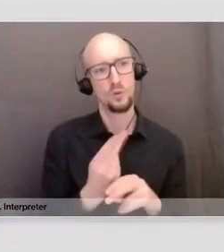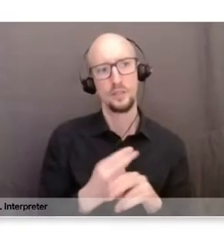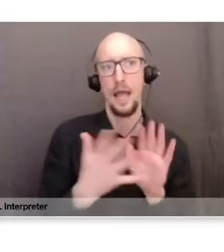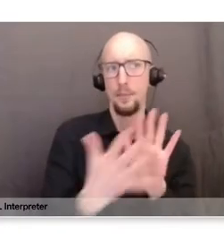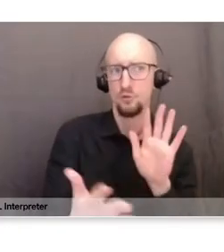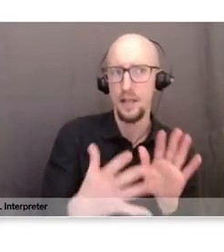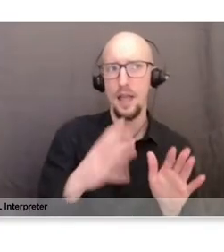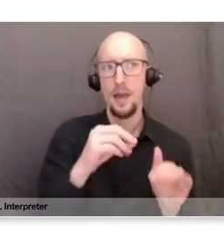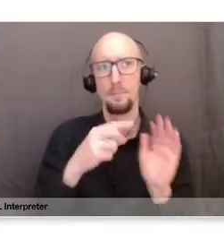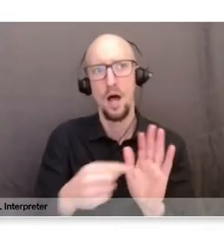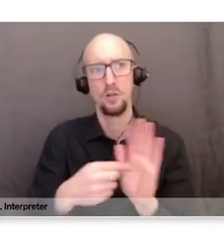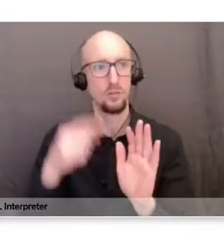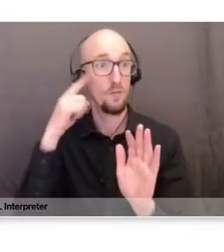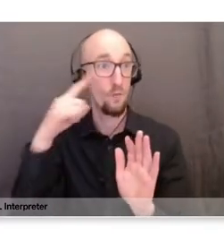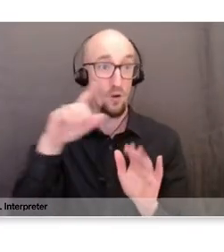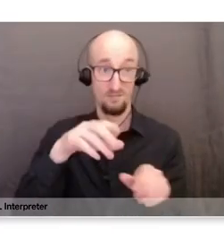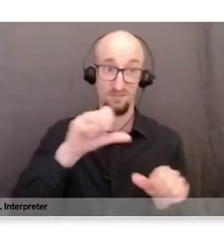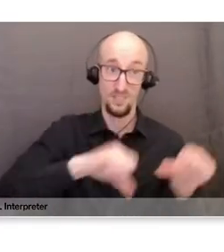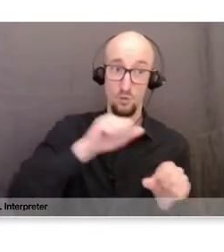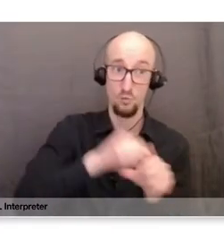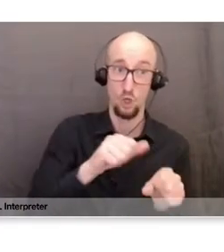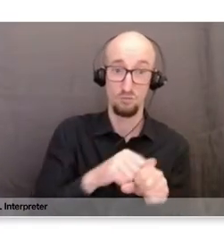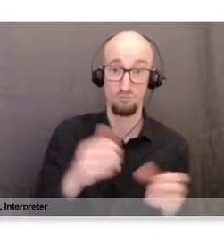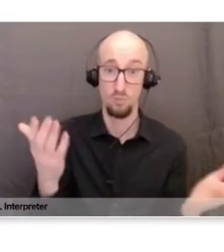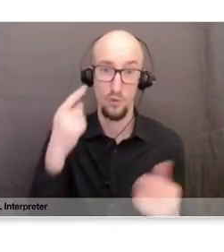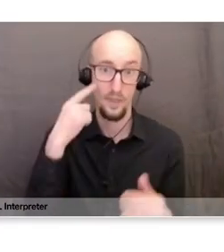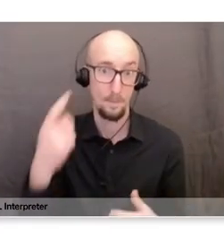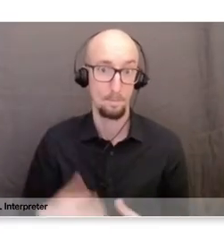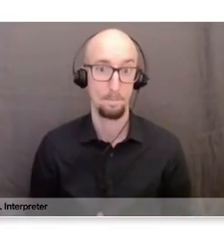That's a great question.